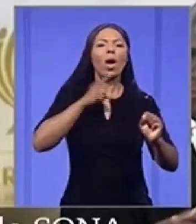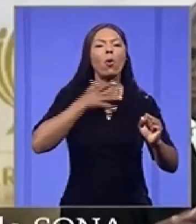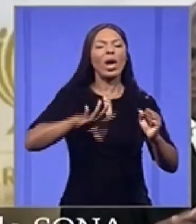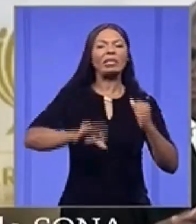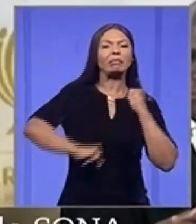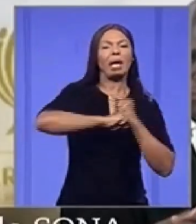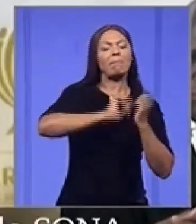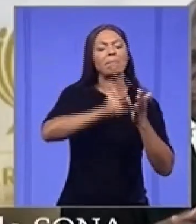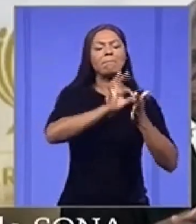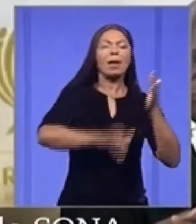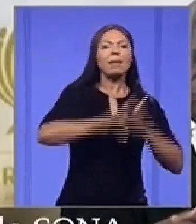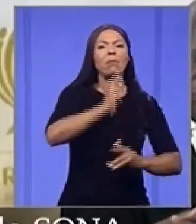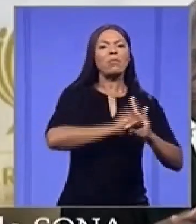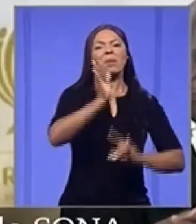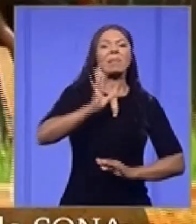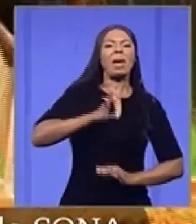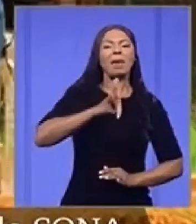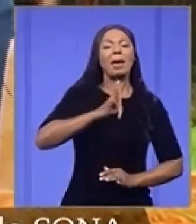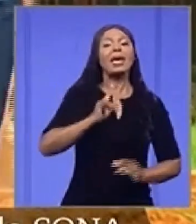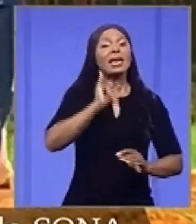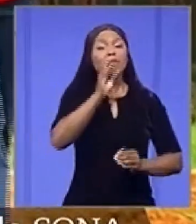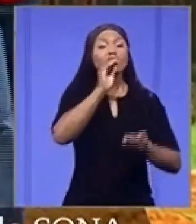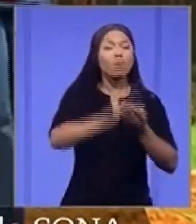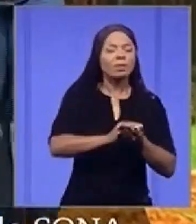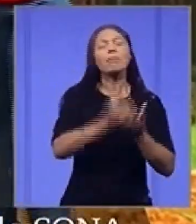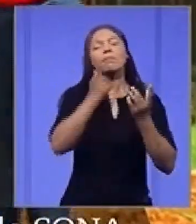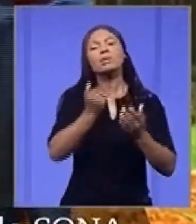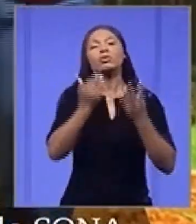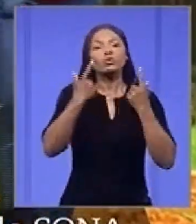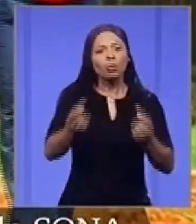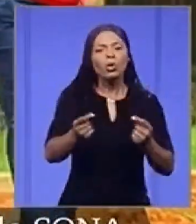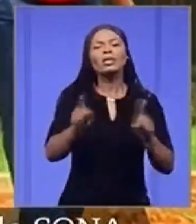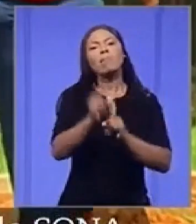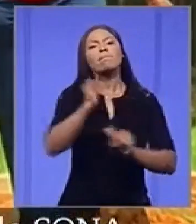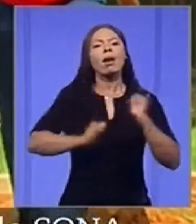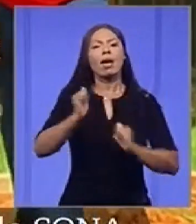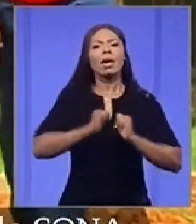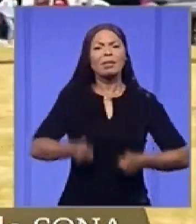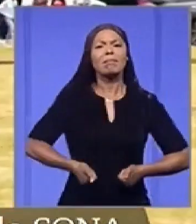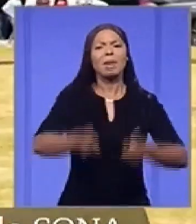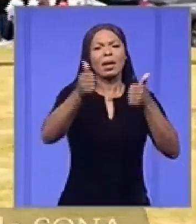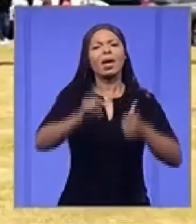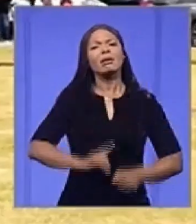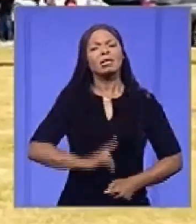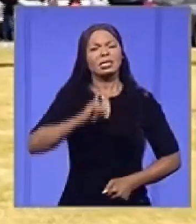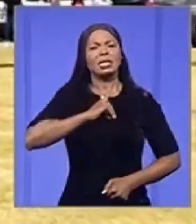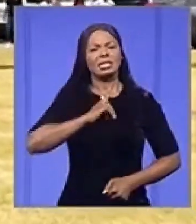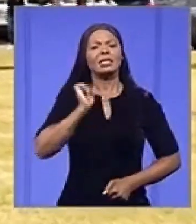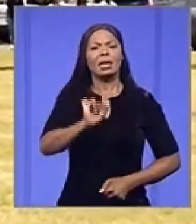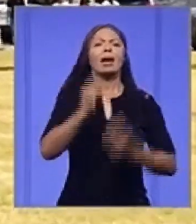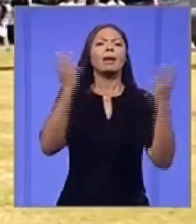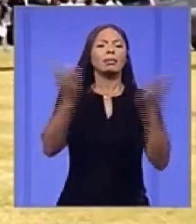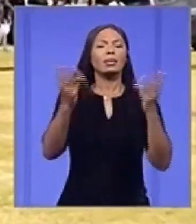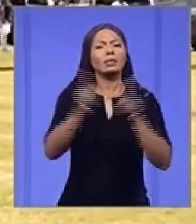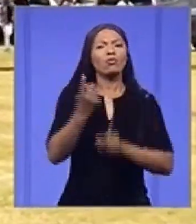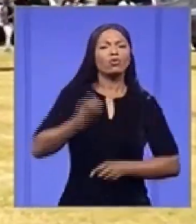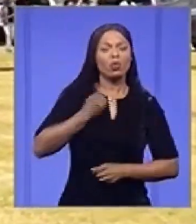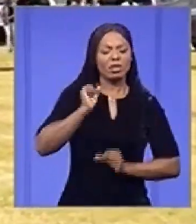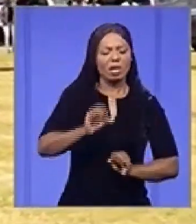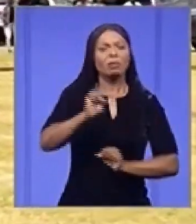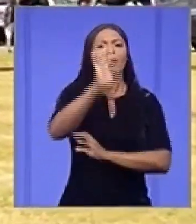mme tsotlhe tse di solofeditseng di tla diragadiwa le go busetsa seriti mo matshelong a baagi ba le bantsi ga mmogo le mo bašweng ba